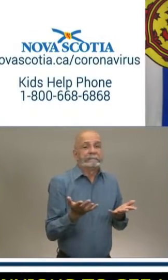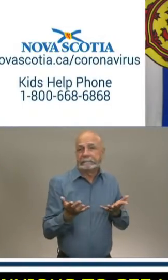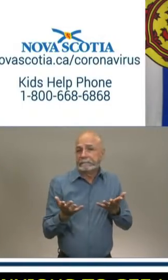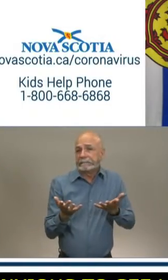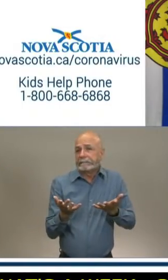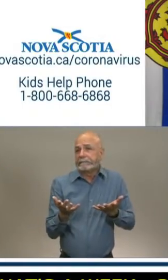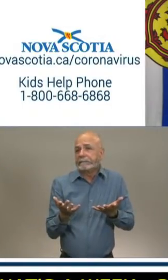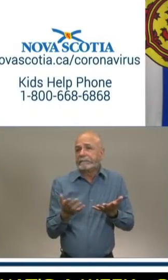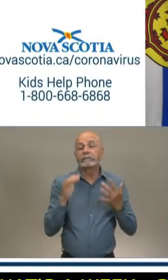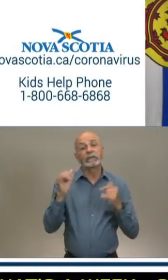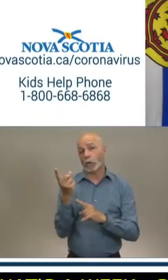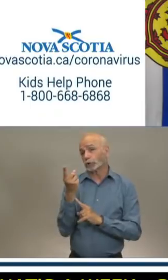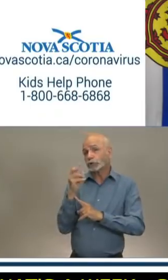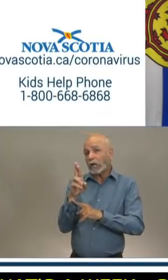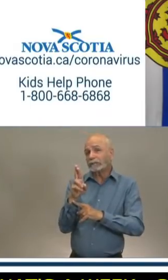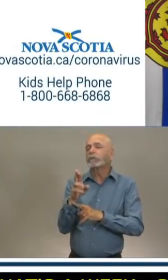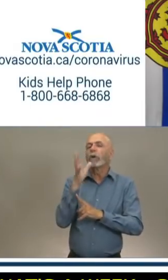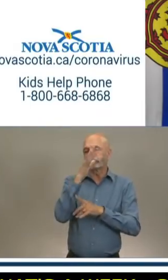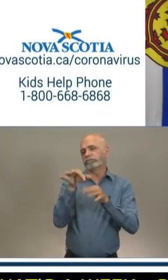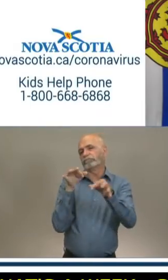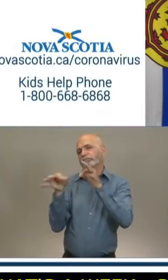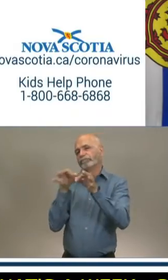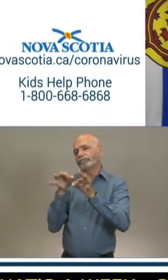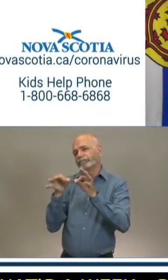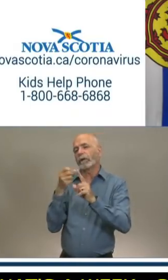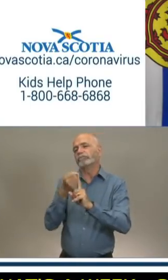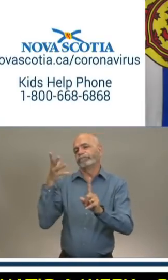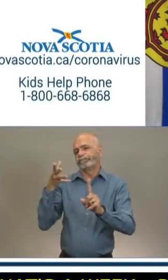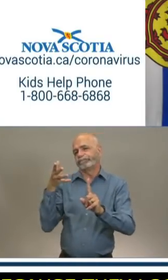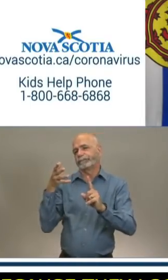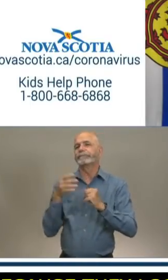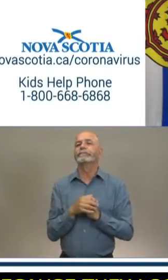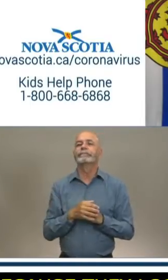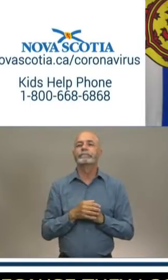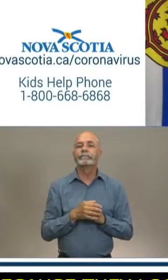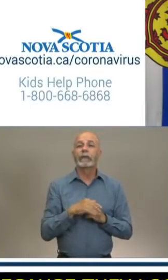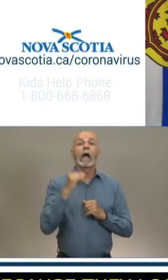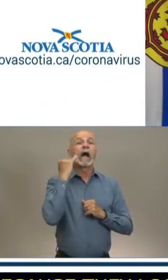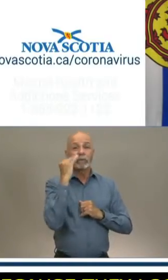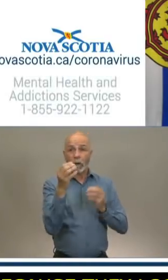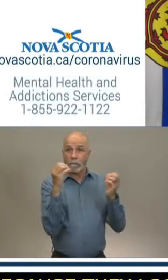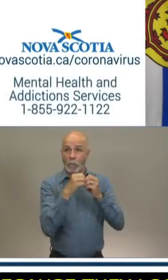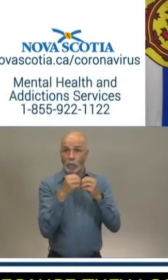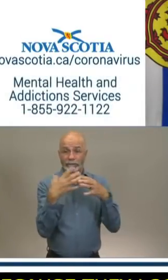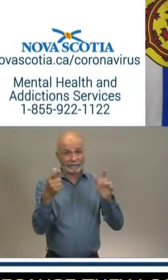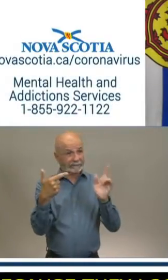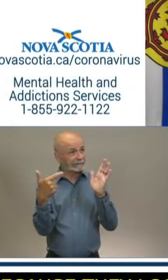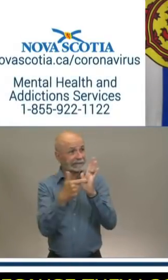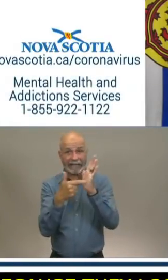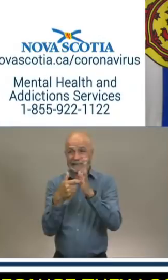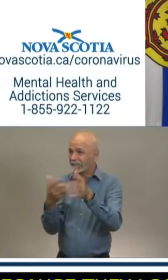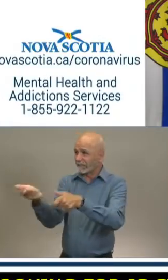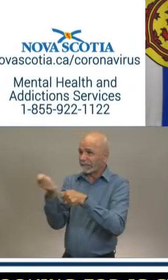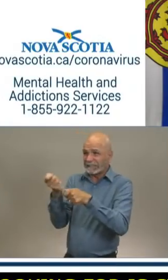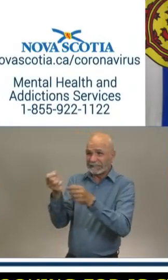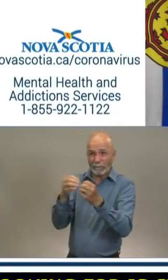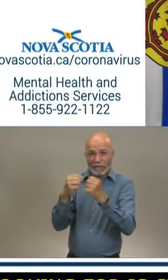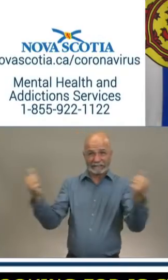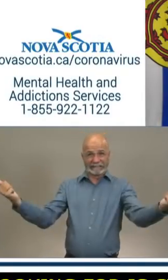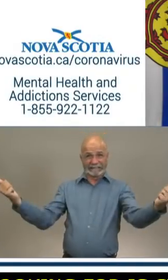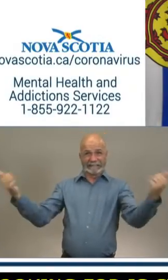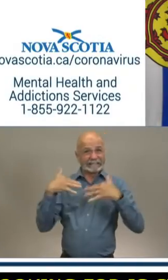but what he's looking for is stronger second dose coverage for those in our province that are over the age of